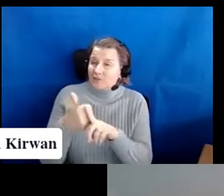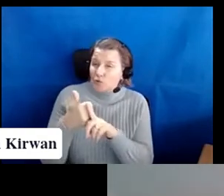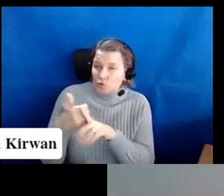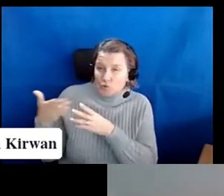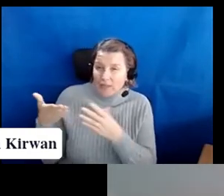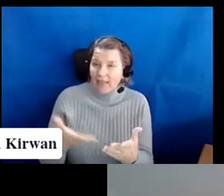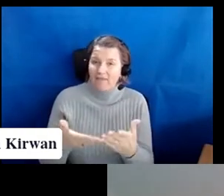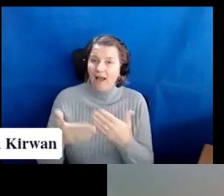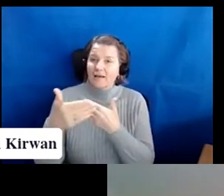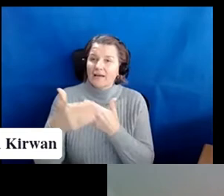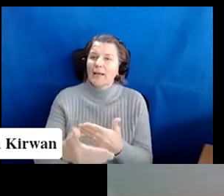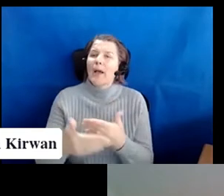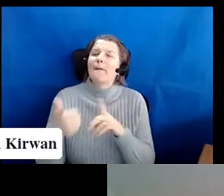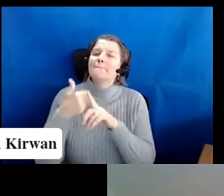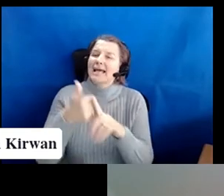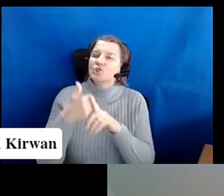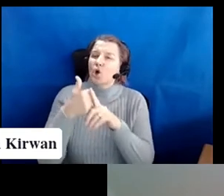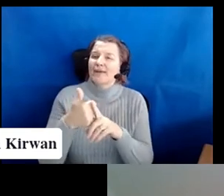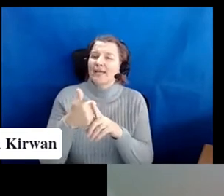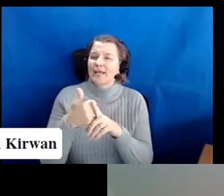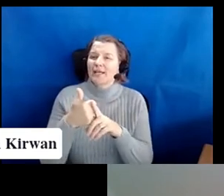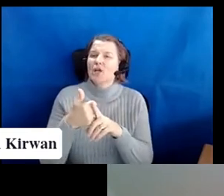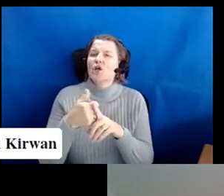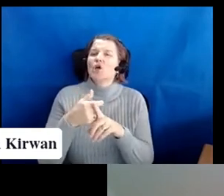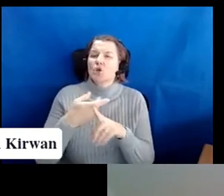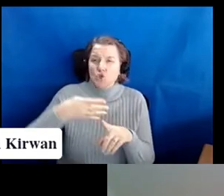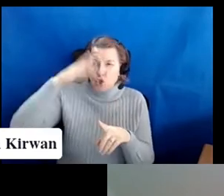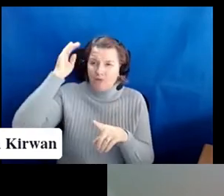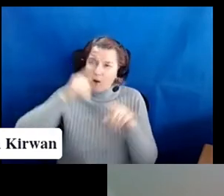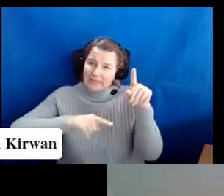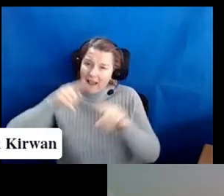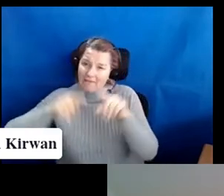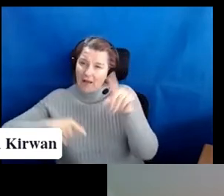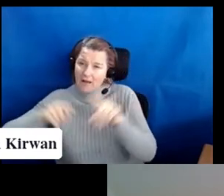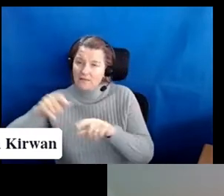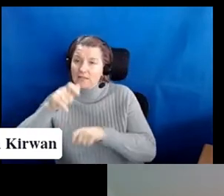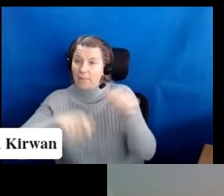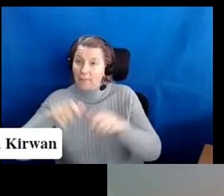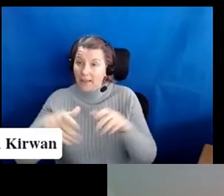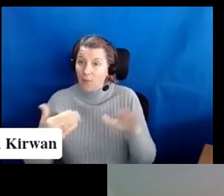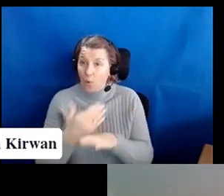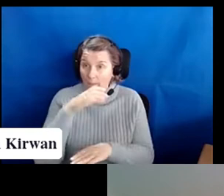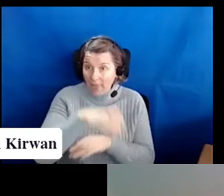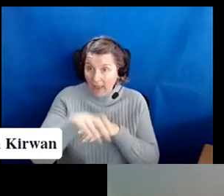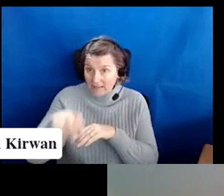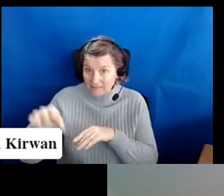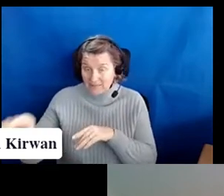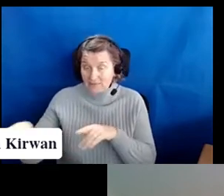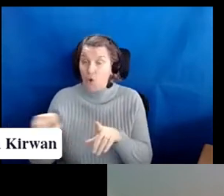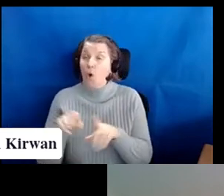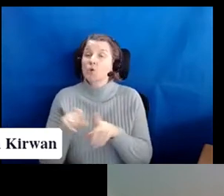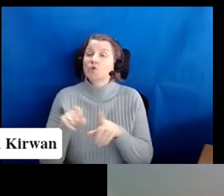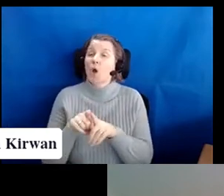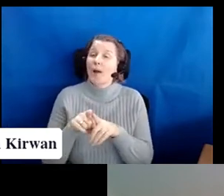reminded me was called Mentoring Neurodiverse Young People in a Workplace. And we also held training sessions with the charity